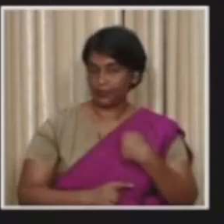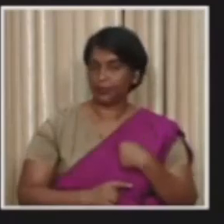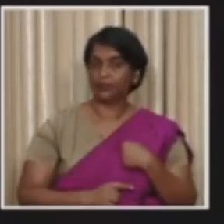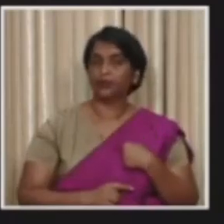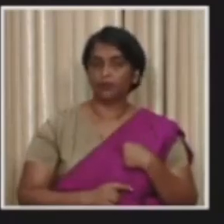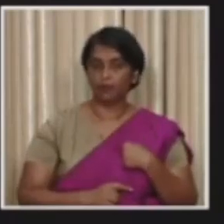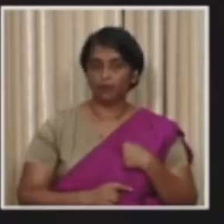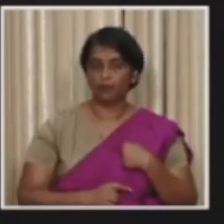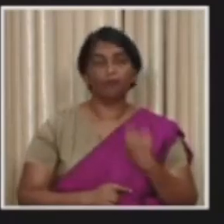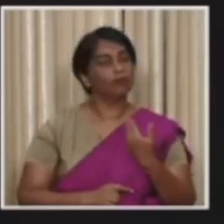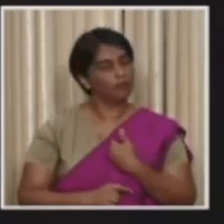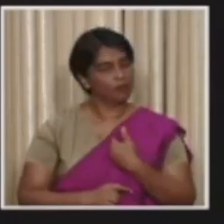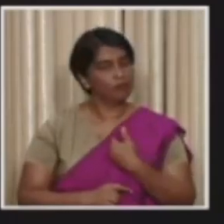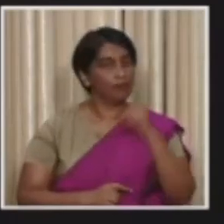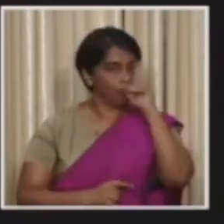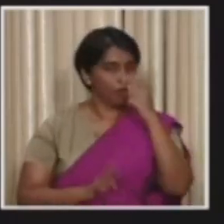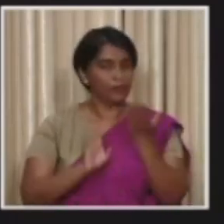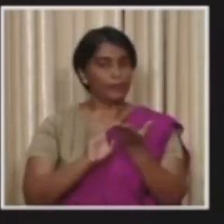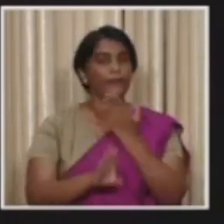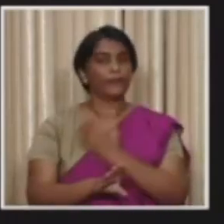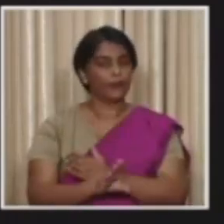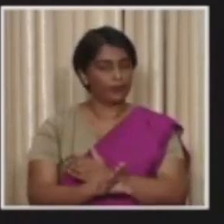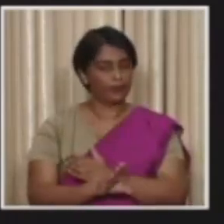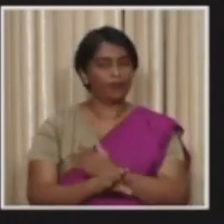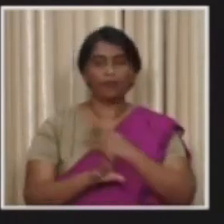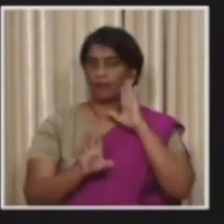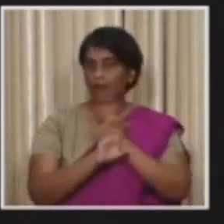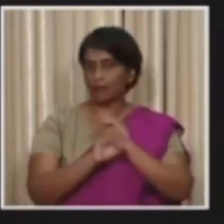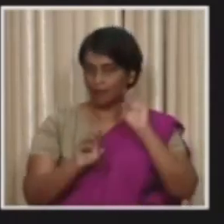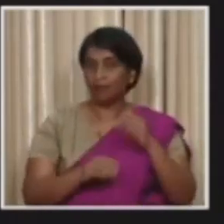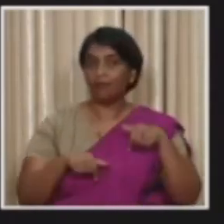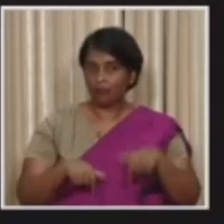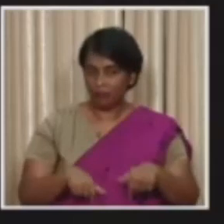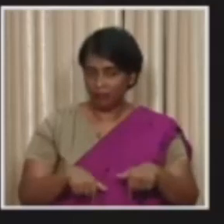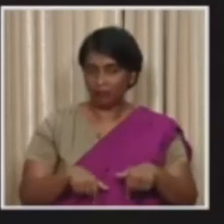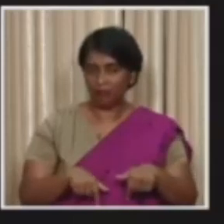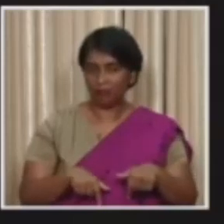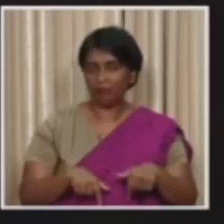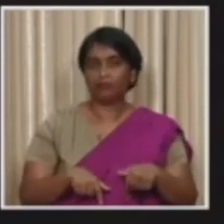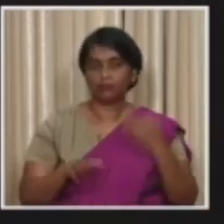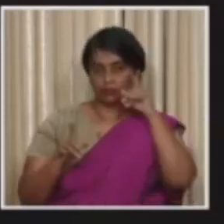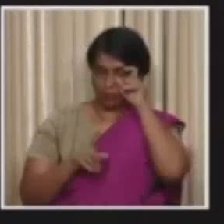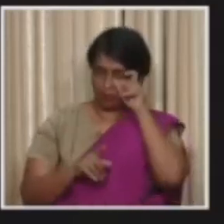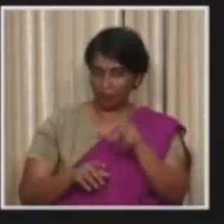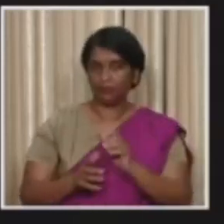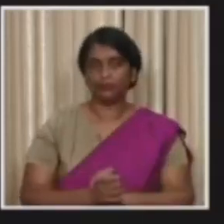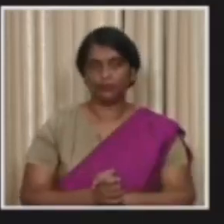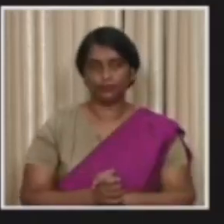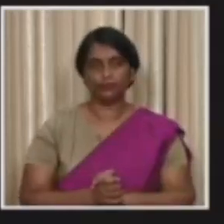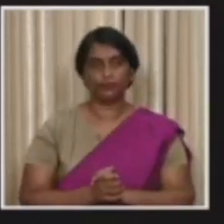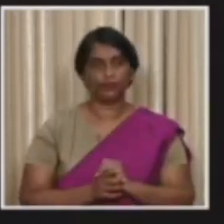issued a statement. And this one also, we will look into this. And there is no two words. Sri Lanka has always stood